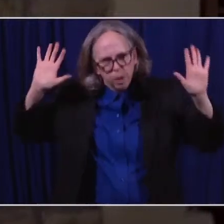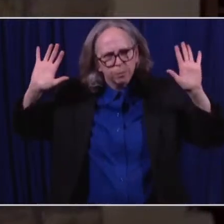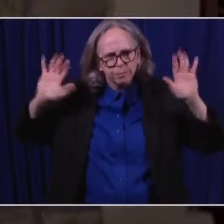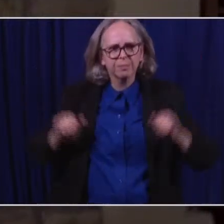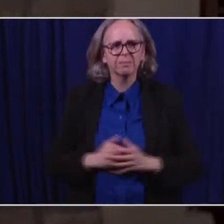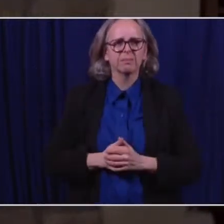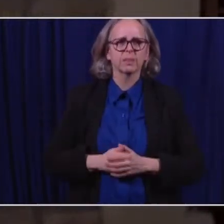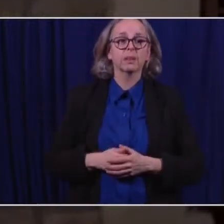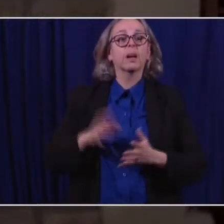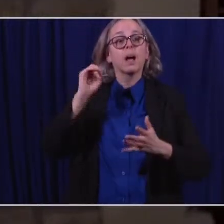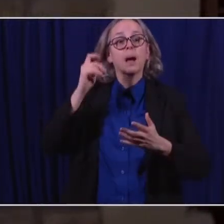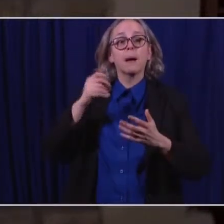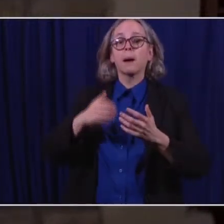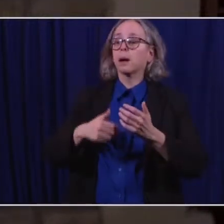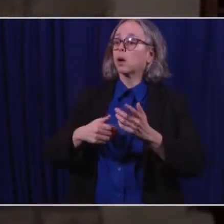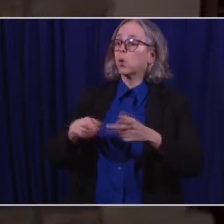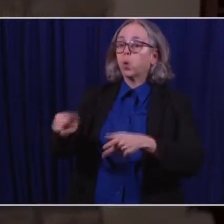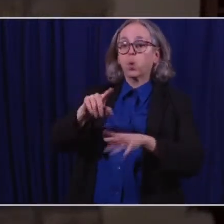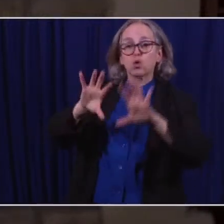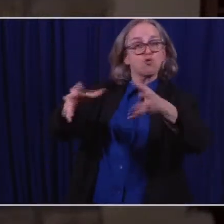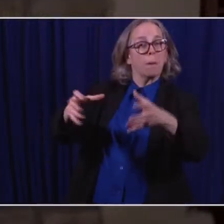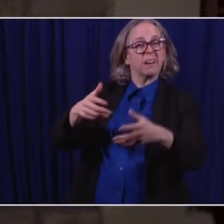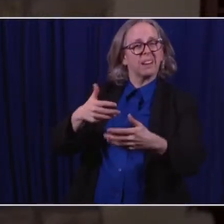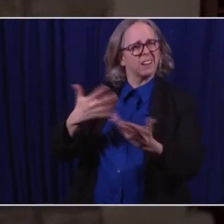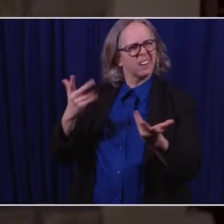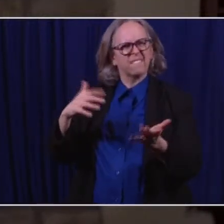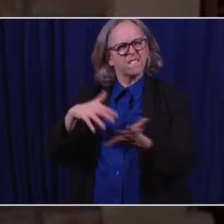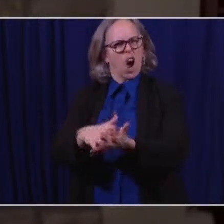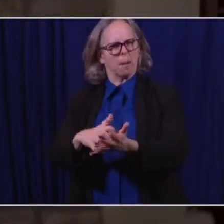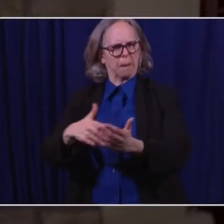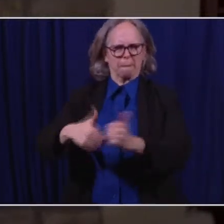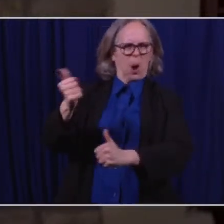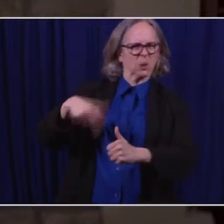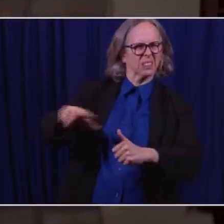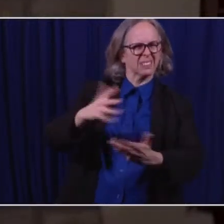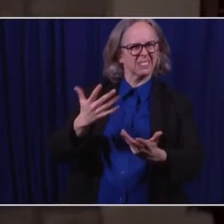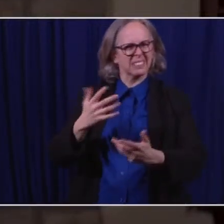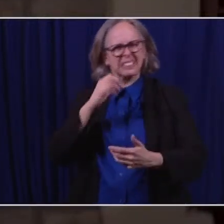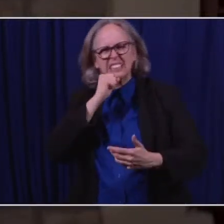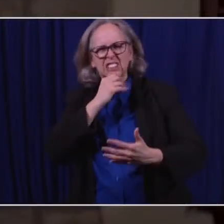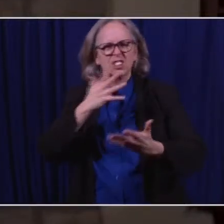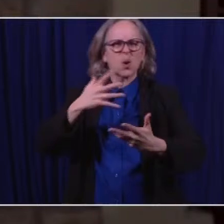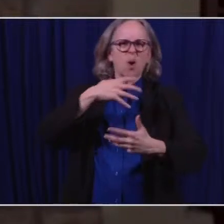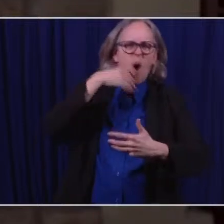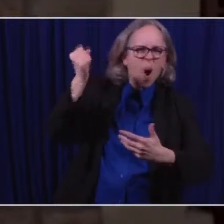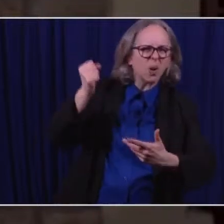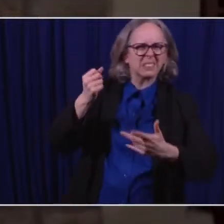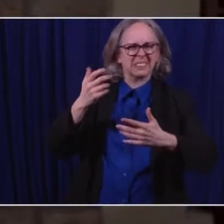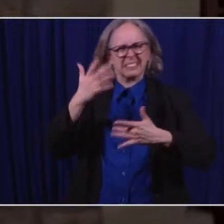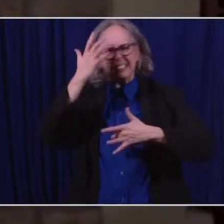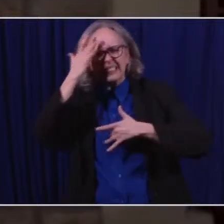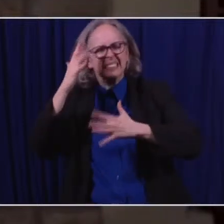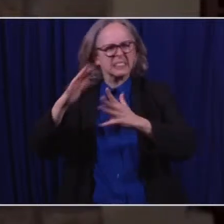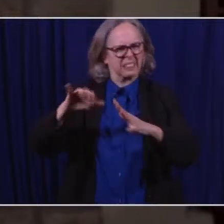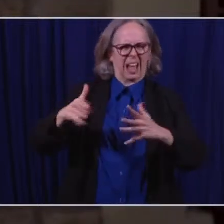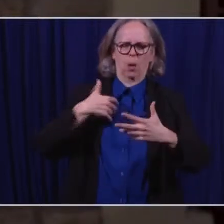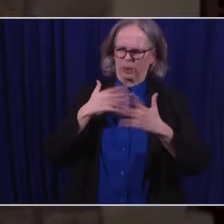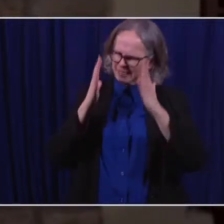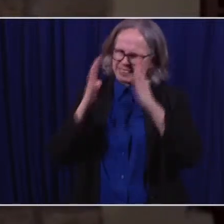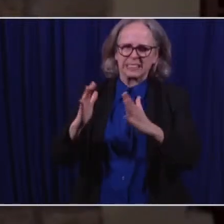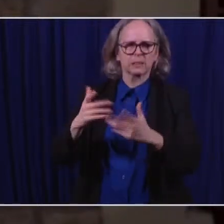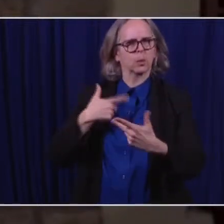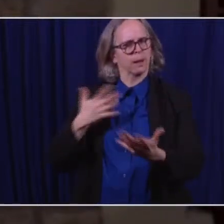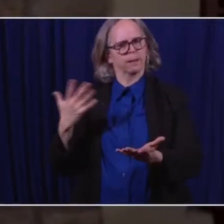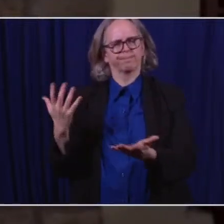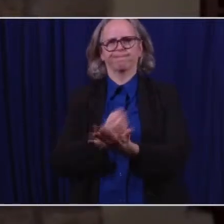people as we can, to pinpoint that vaccination and to move forward. So, we can look at